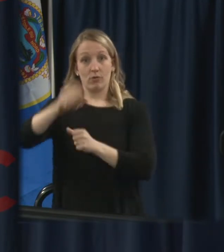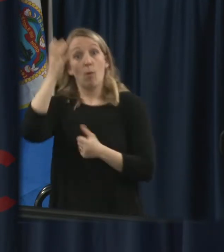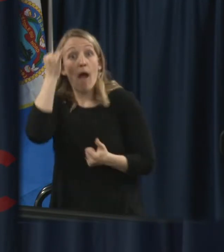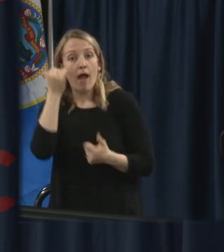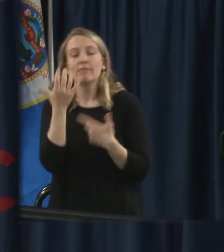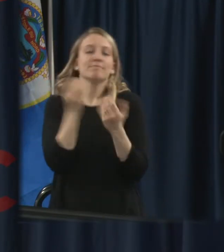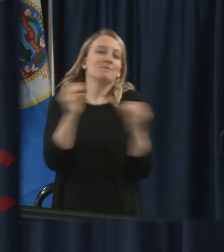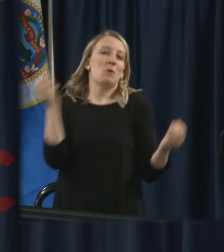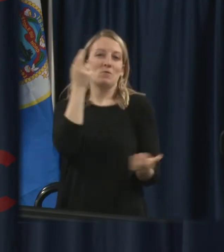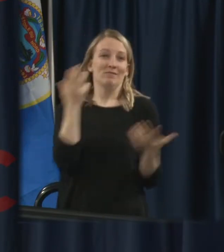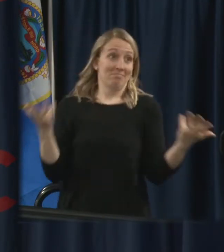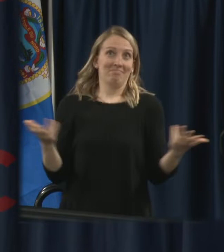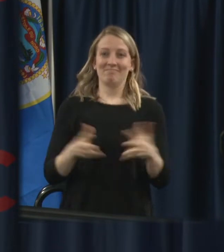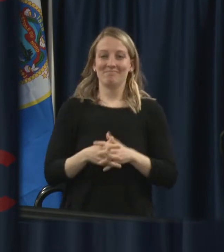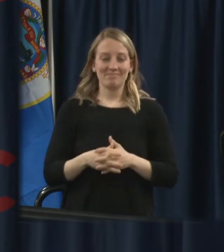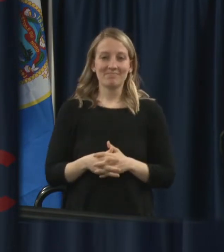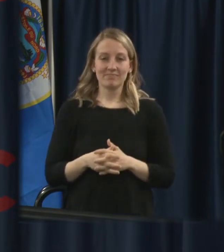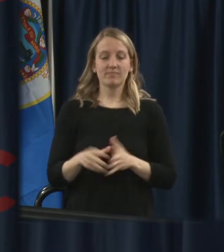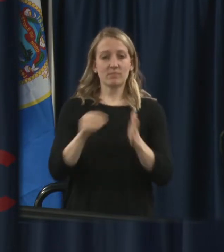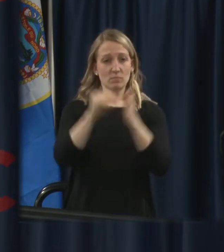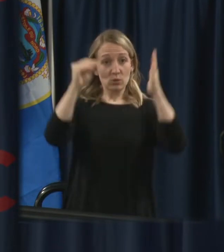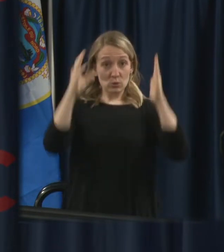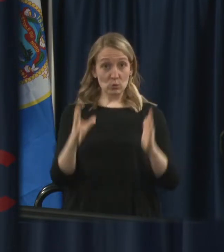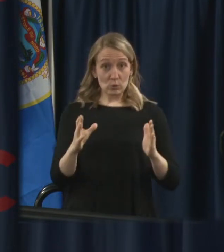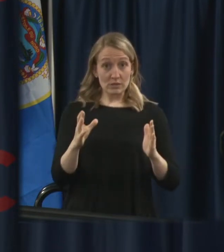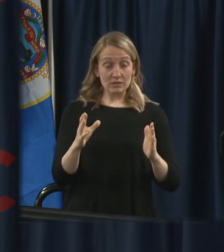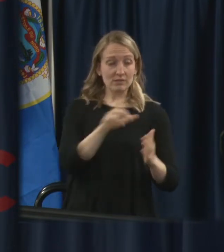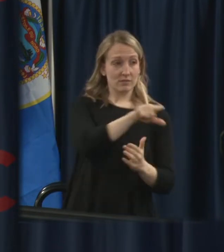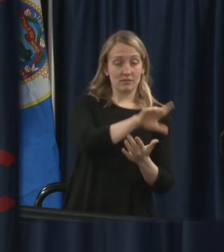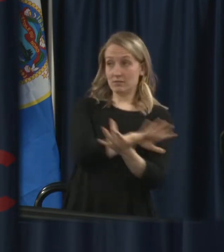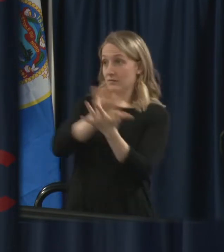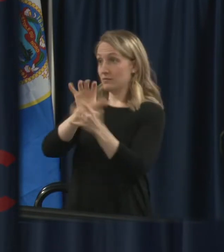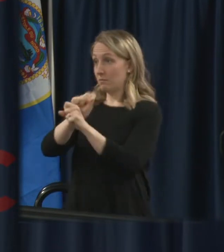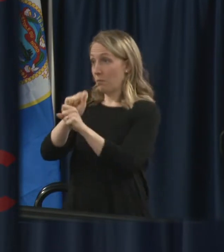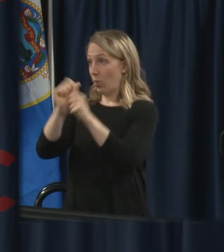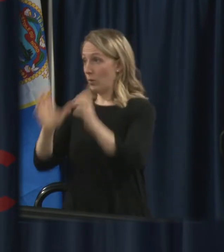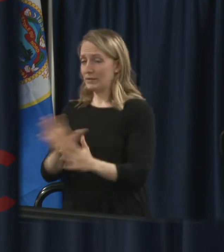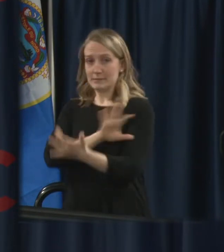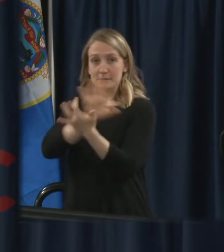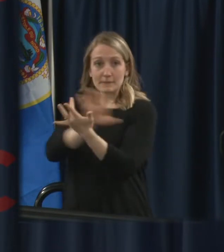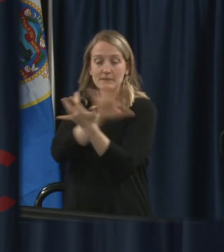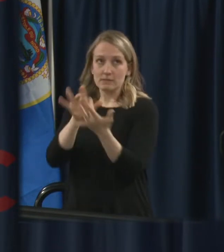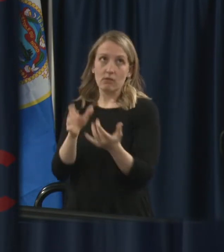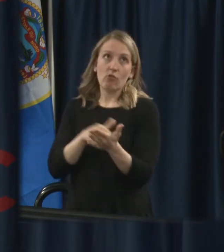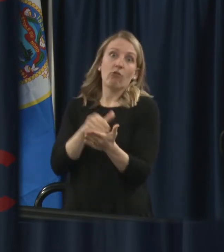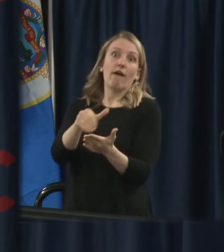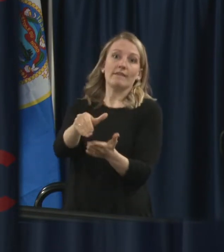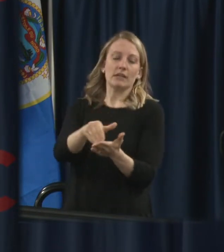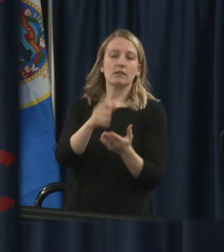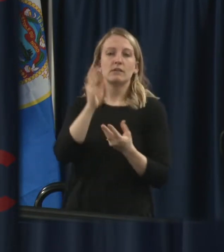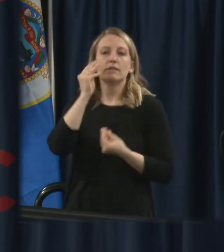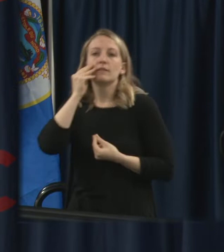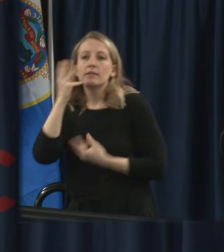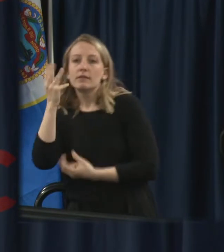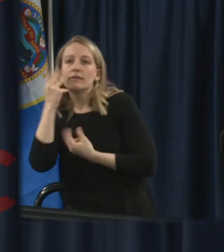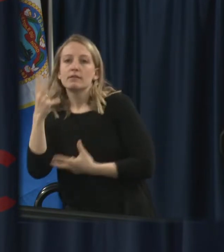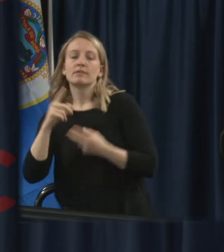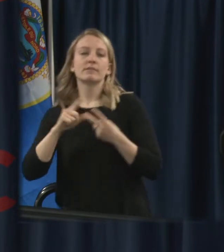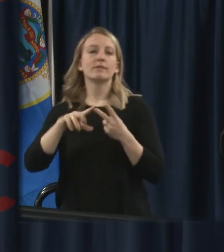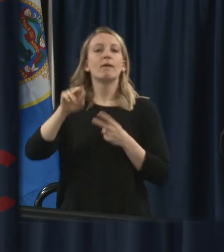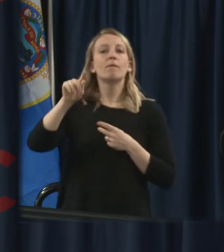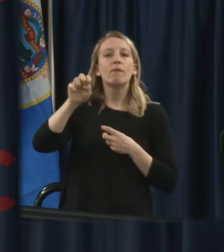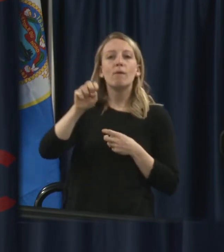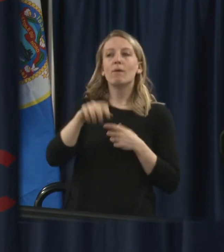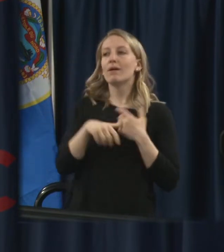because. And our students have even reached out to our employees many times to say words or a note